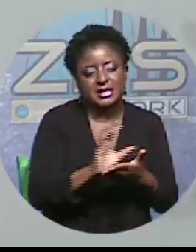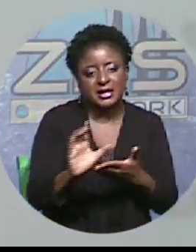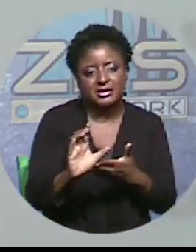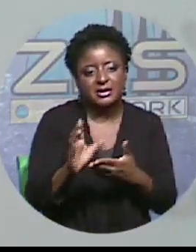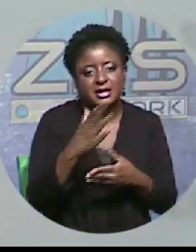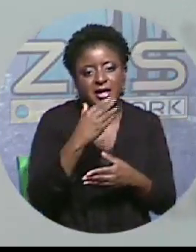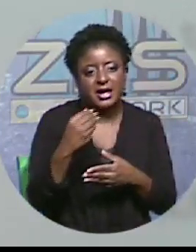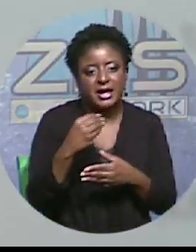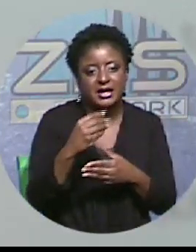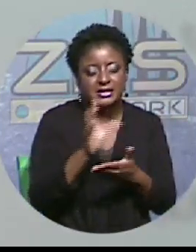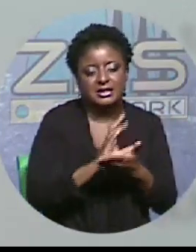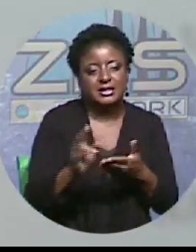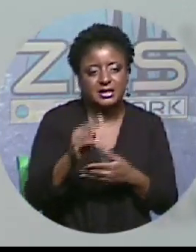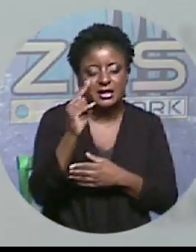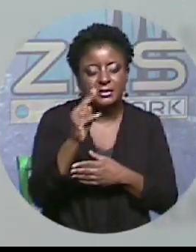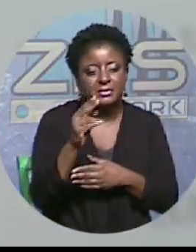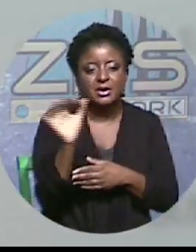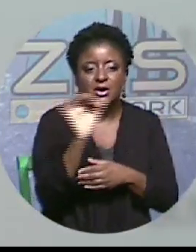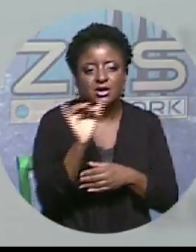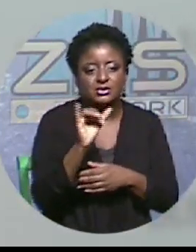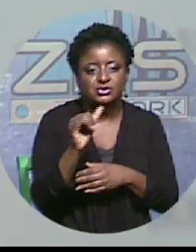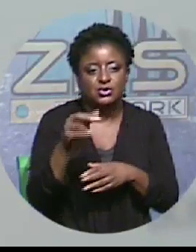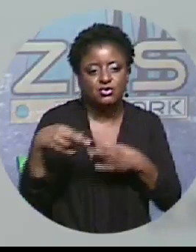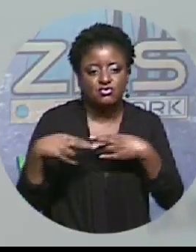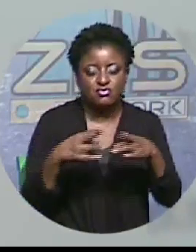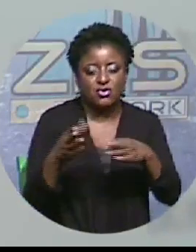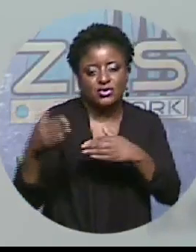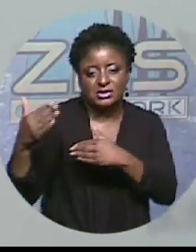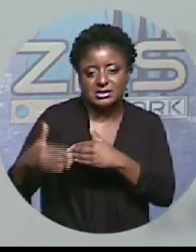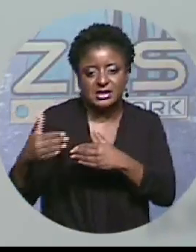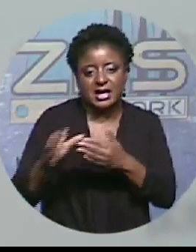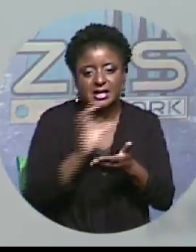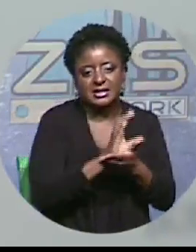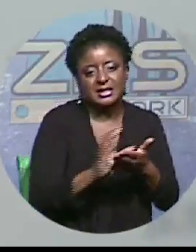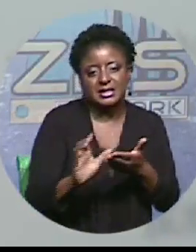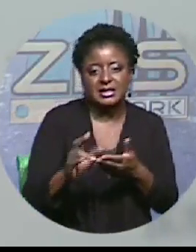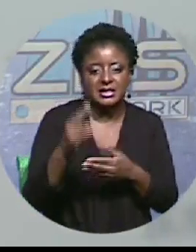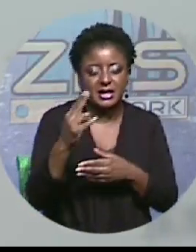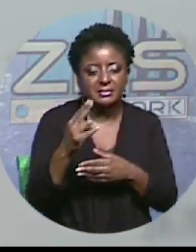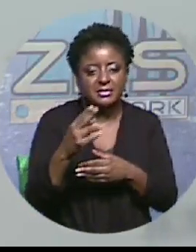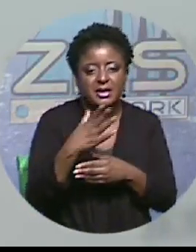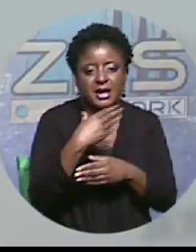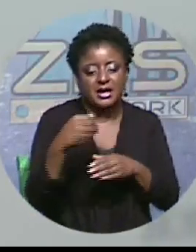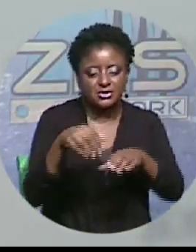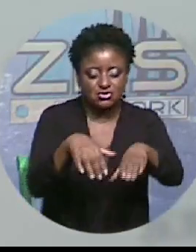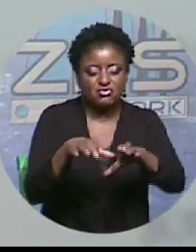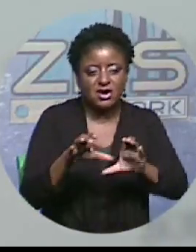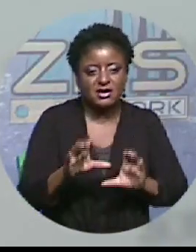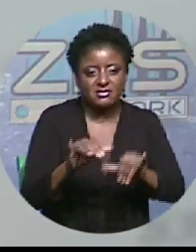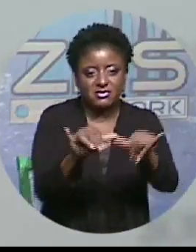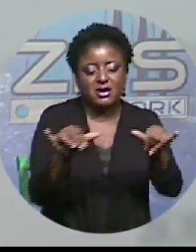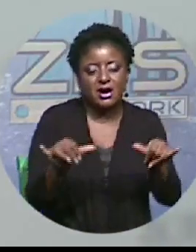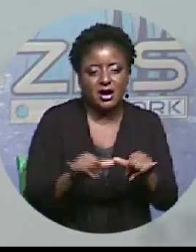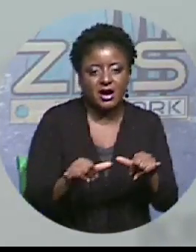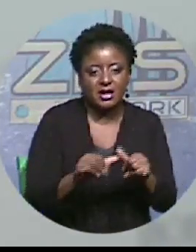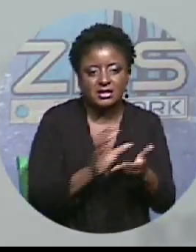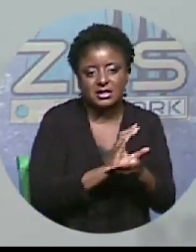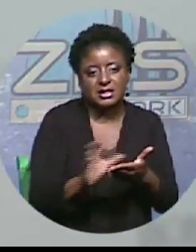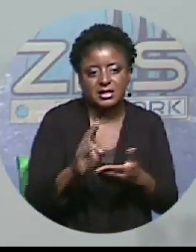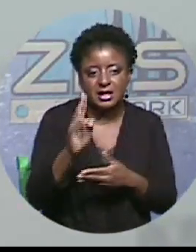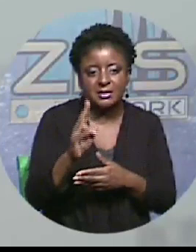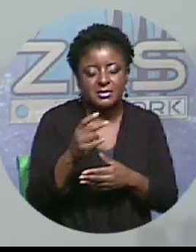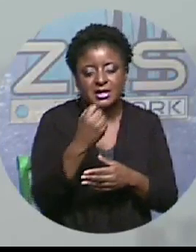2012. Their combined roadside cleaning and graveyard maintenance contracts alone are worth approximately $11,000 per month